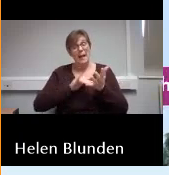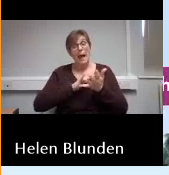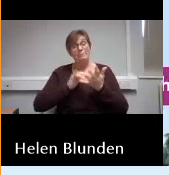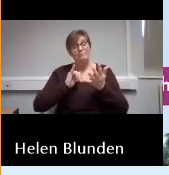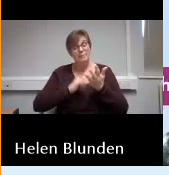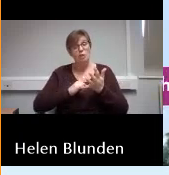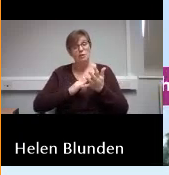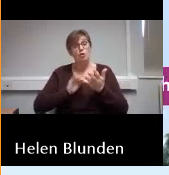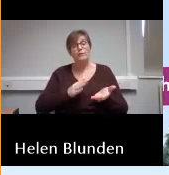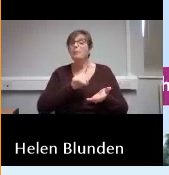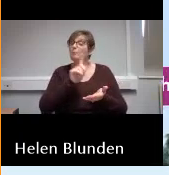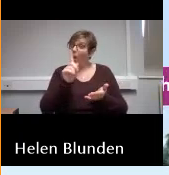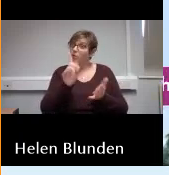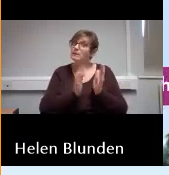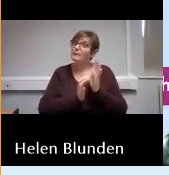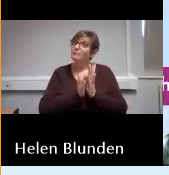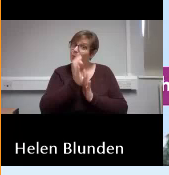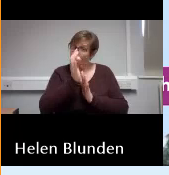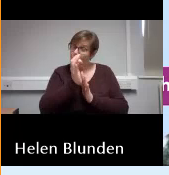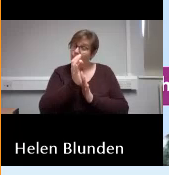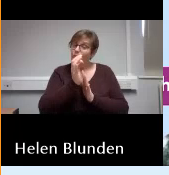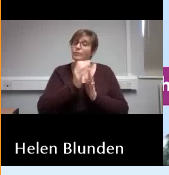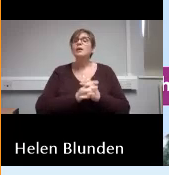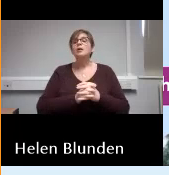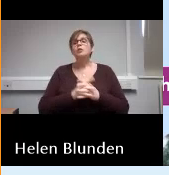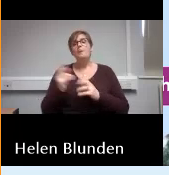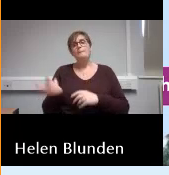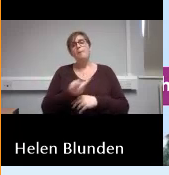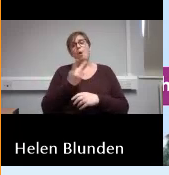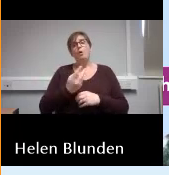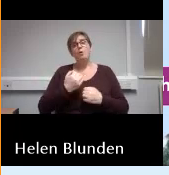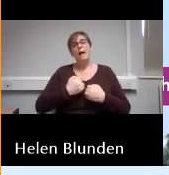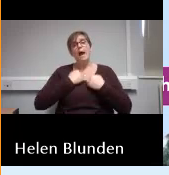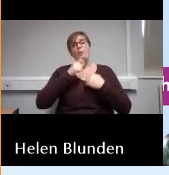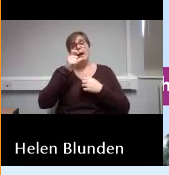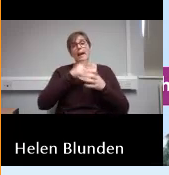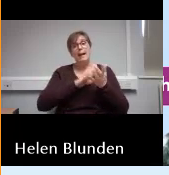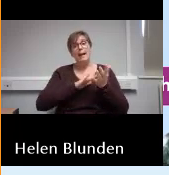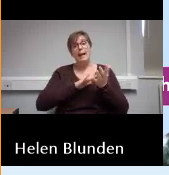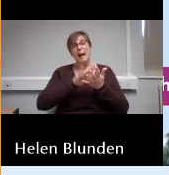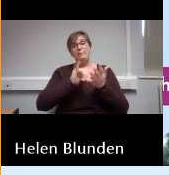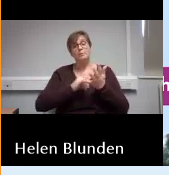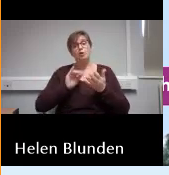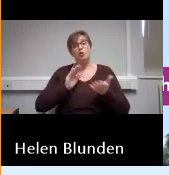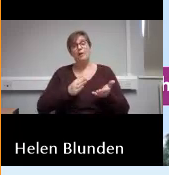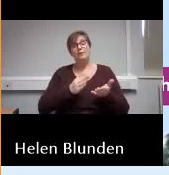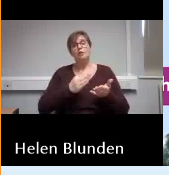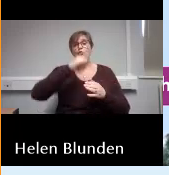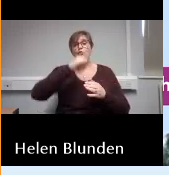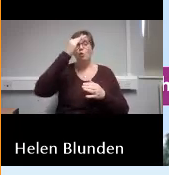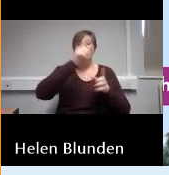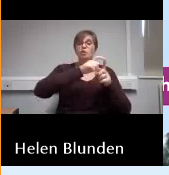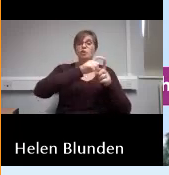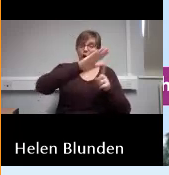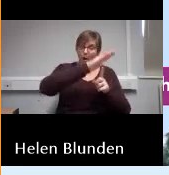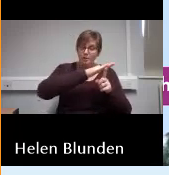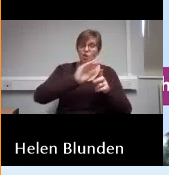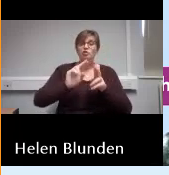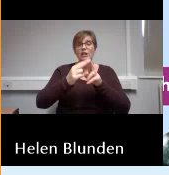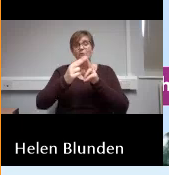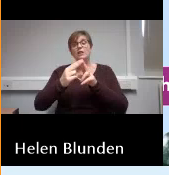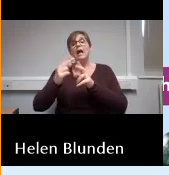has improved. So both our CAMHS services at North Derbyshire, Chesterfield and Derbyshire